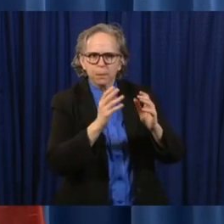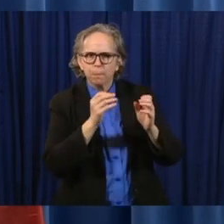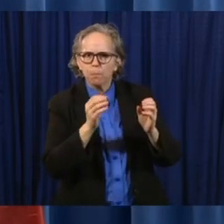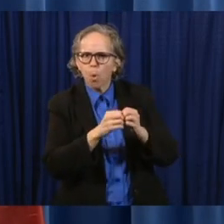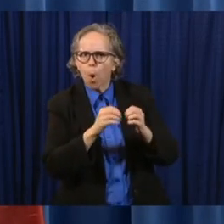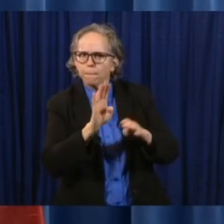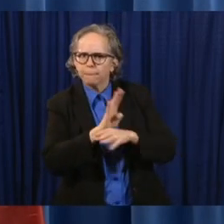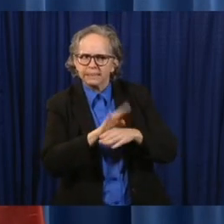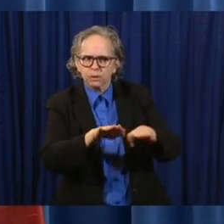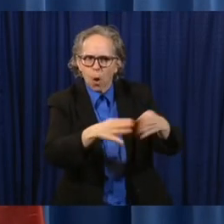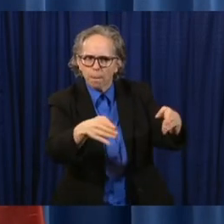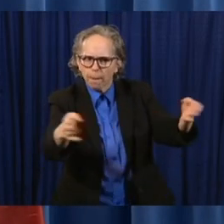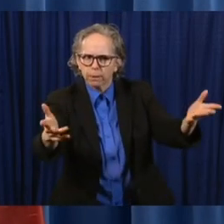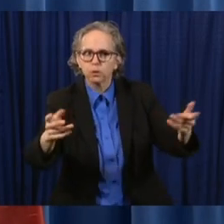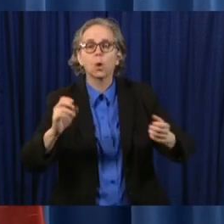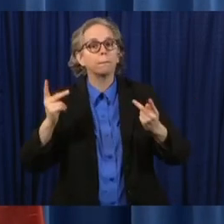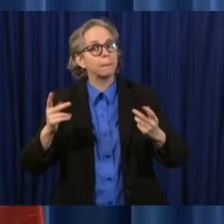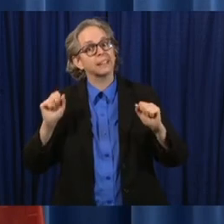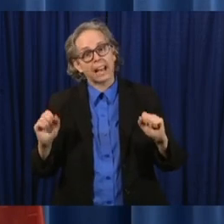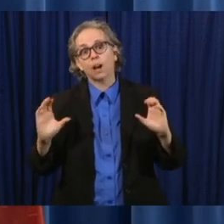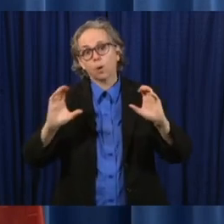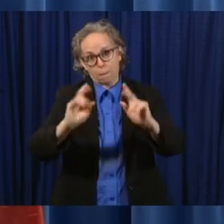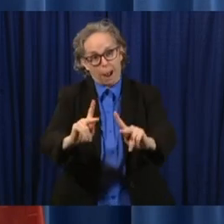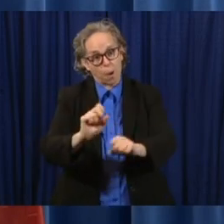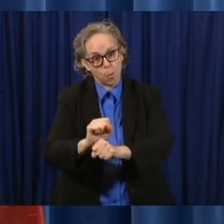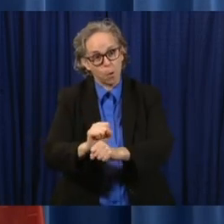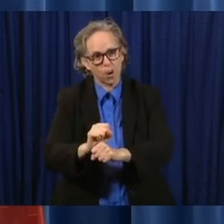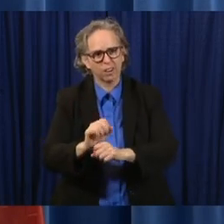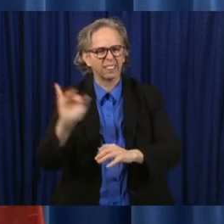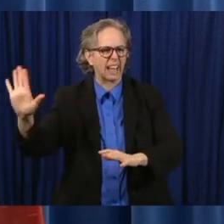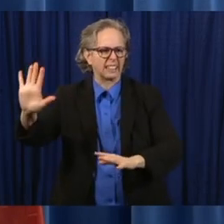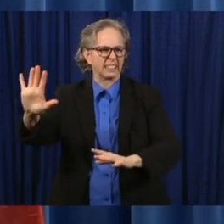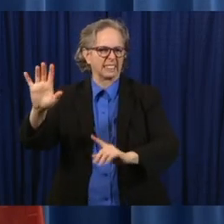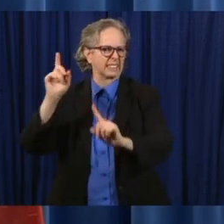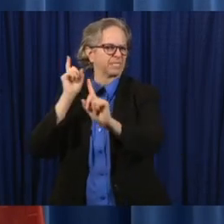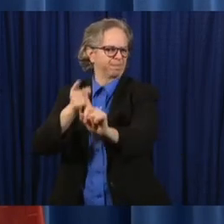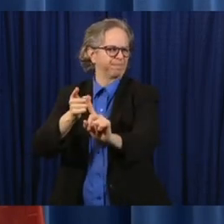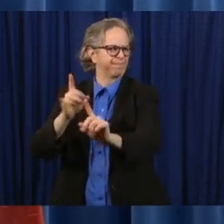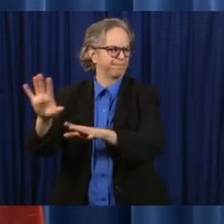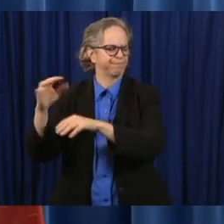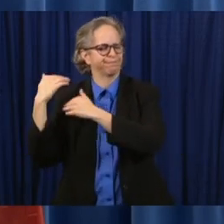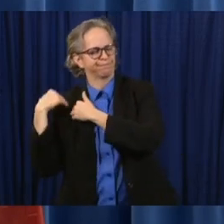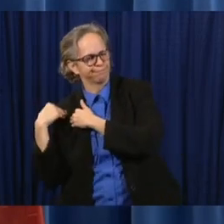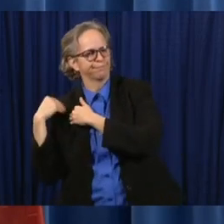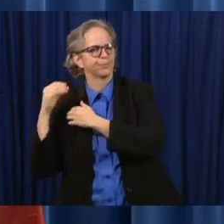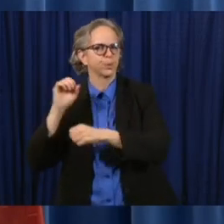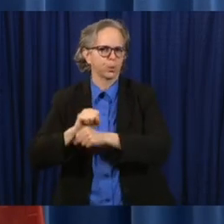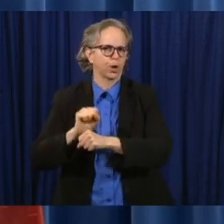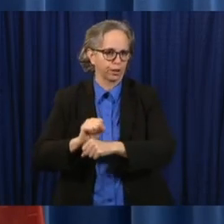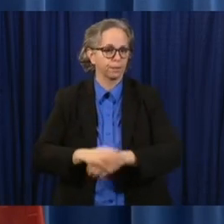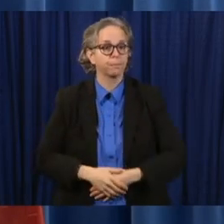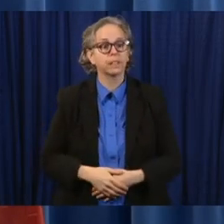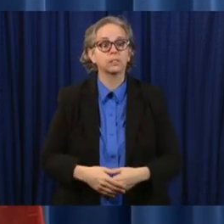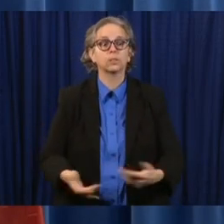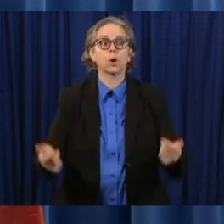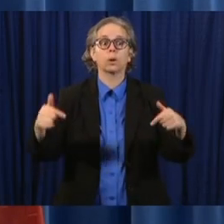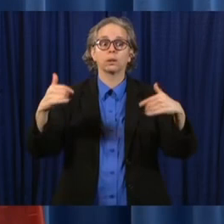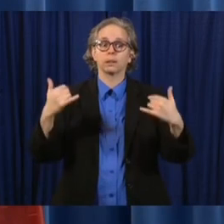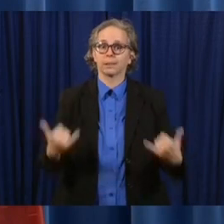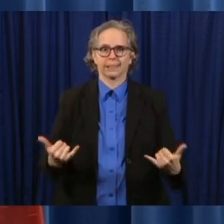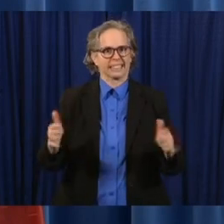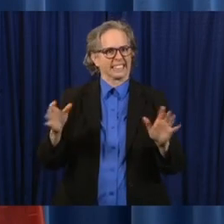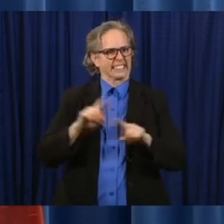to go back to work. So that's where John is today. We are actually in a different location today. I